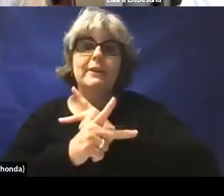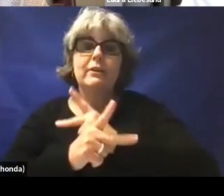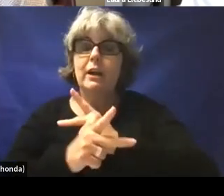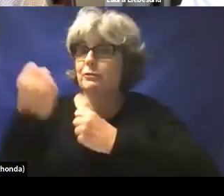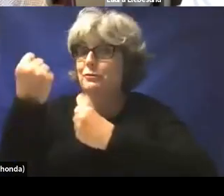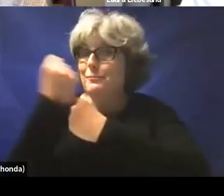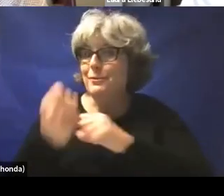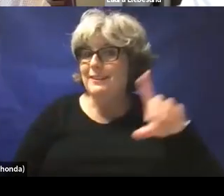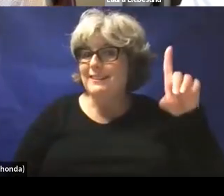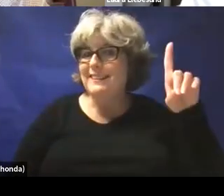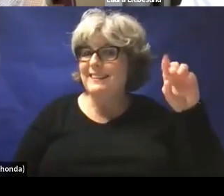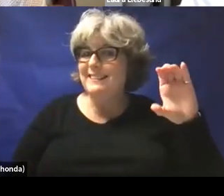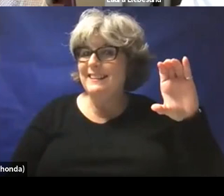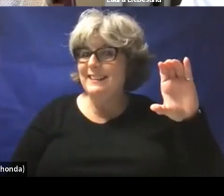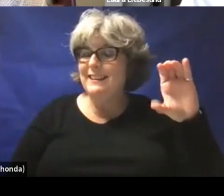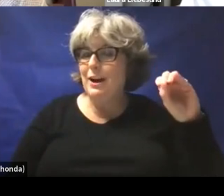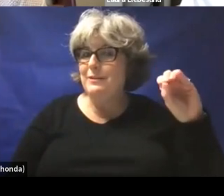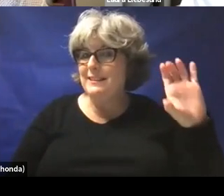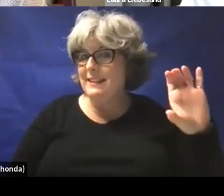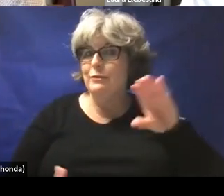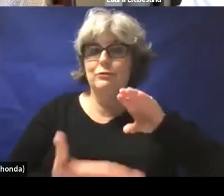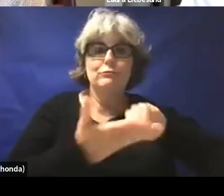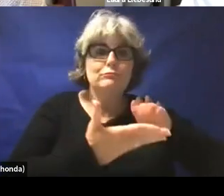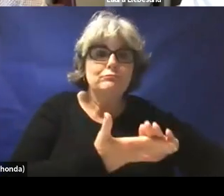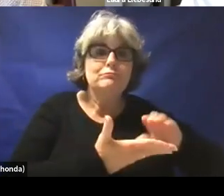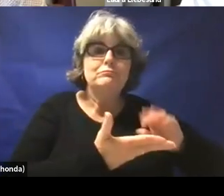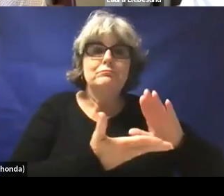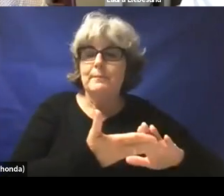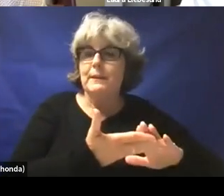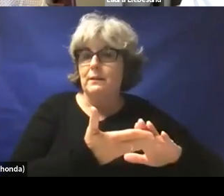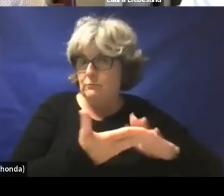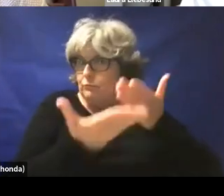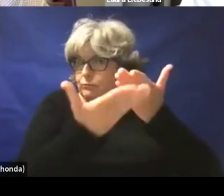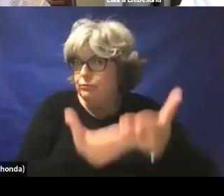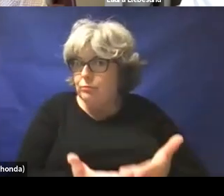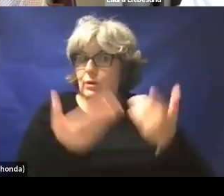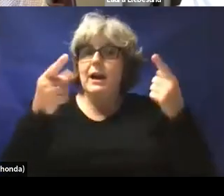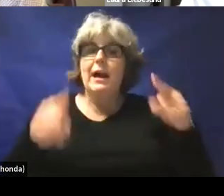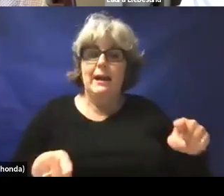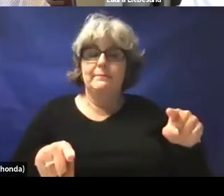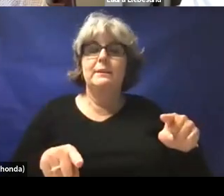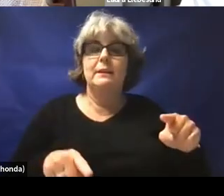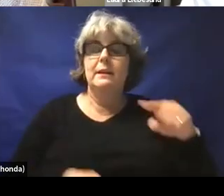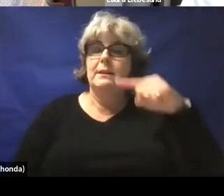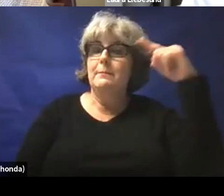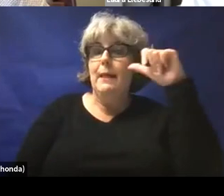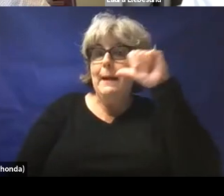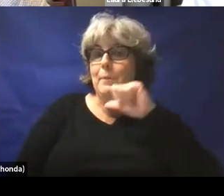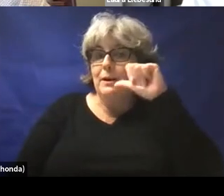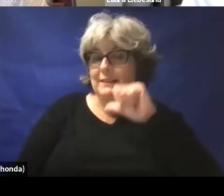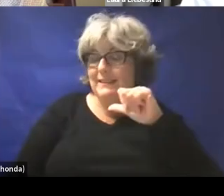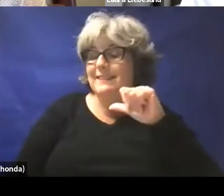from DCOHC last year to document these things that are happening right now in the Black bartending community in DC.